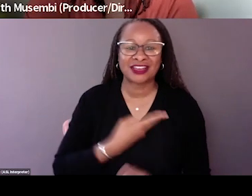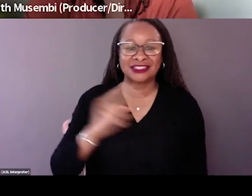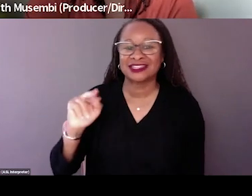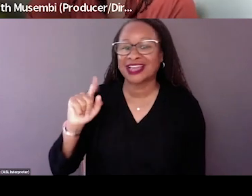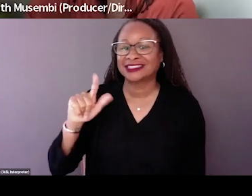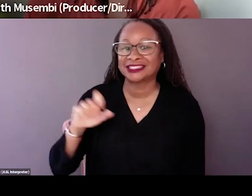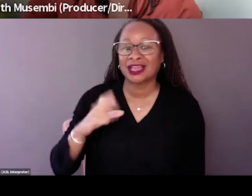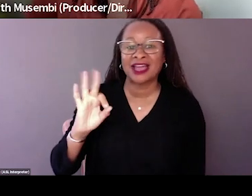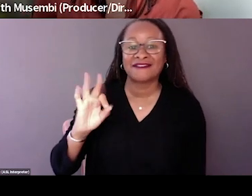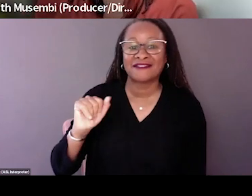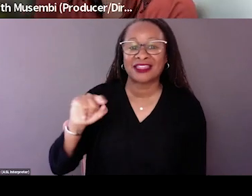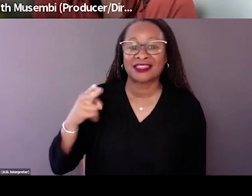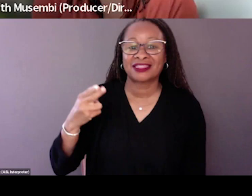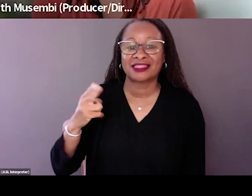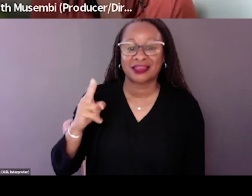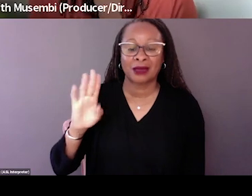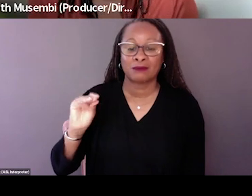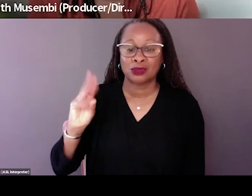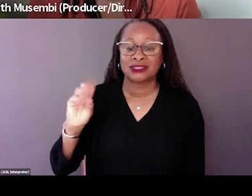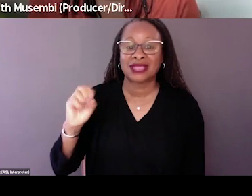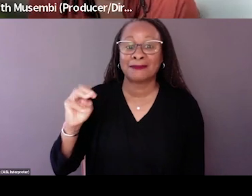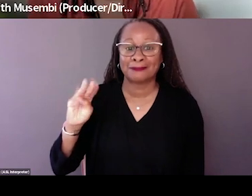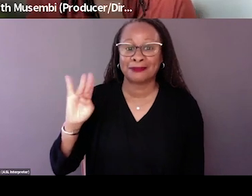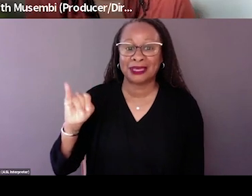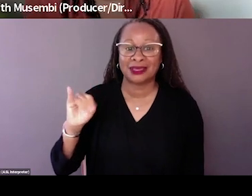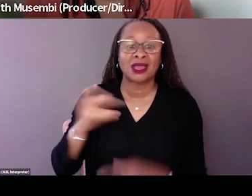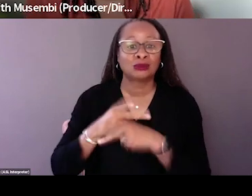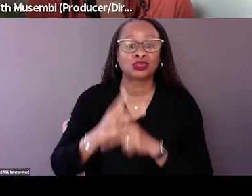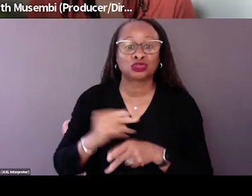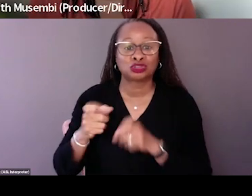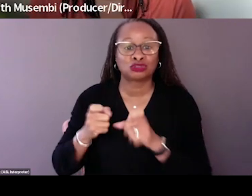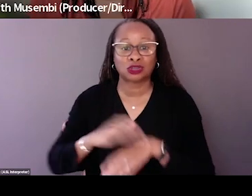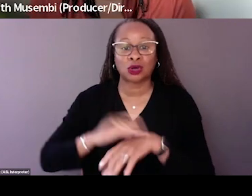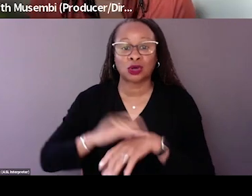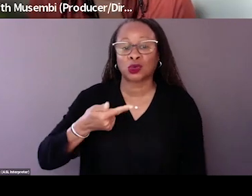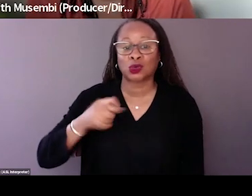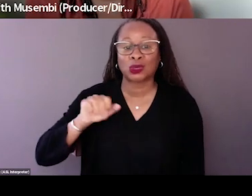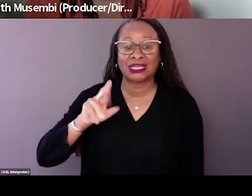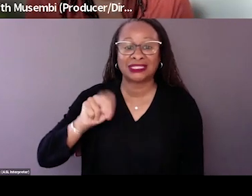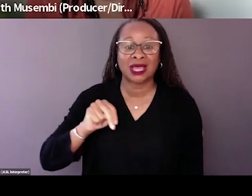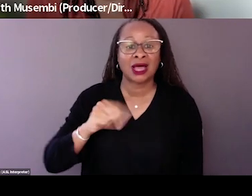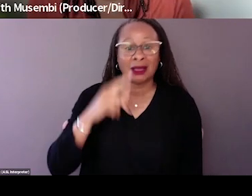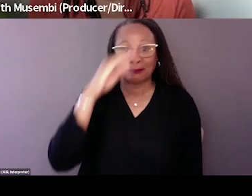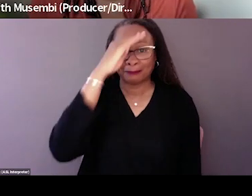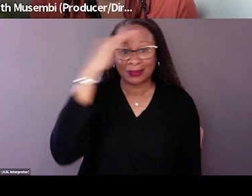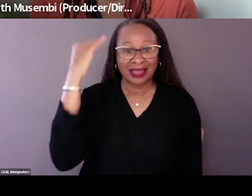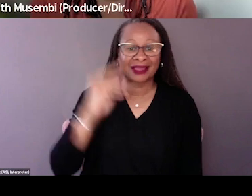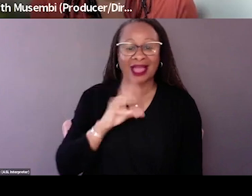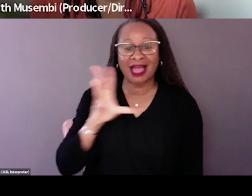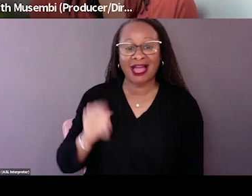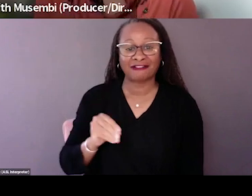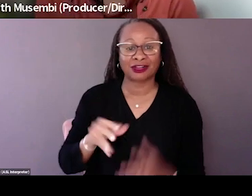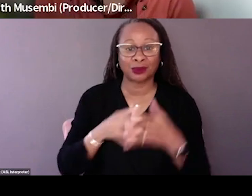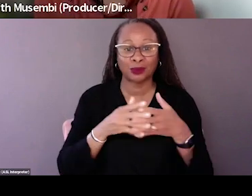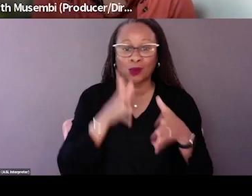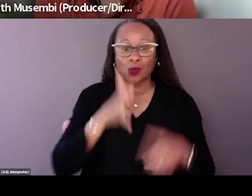Musembi. I'm one of the producer directors on Queens. I'm a Black African woman with dreadlocks, gold leaf